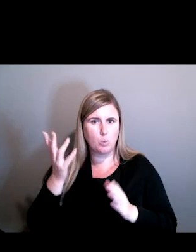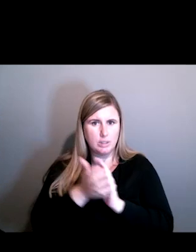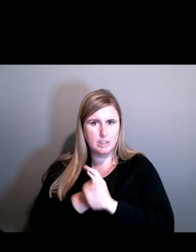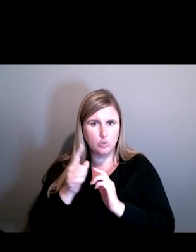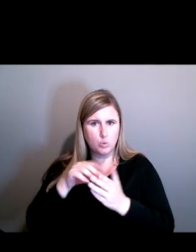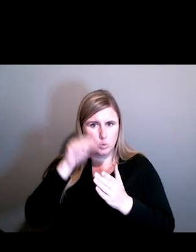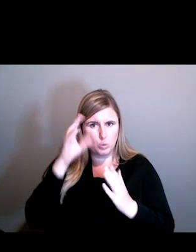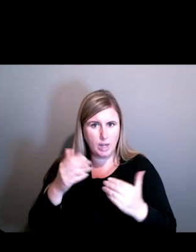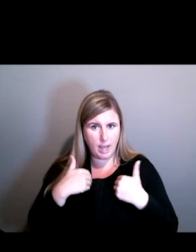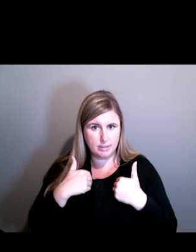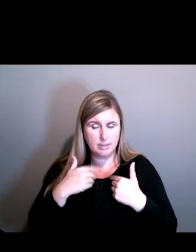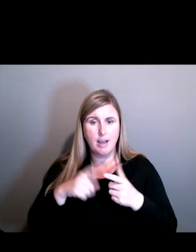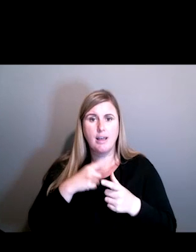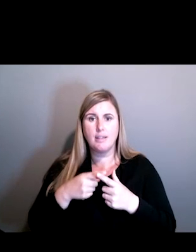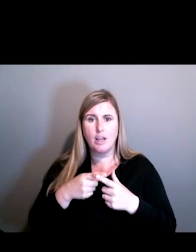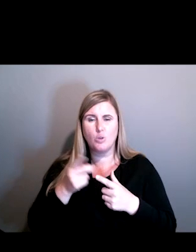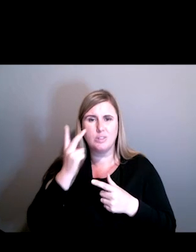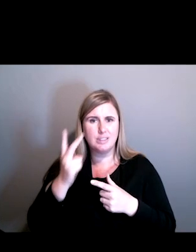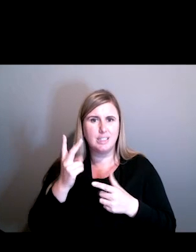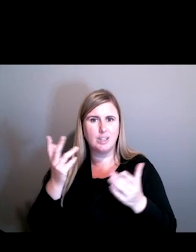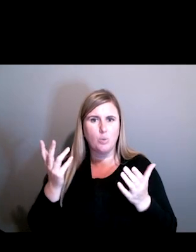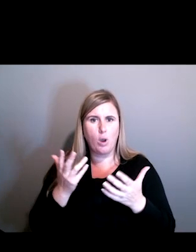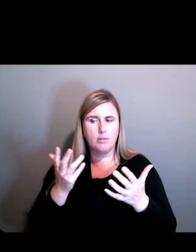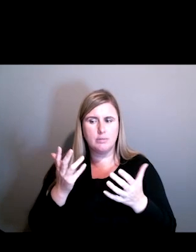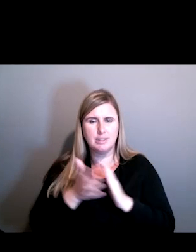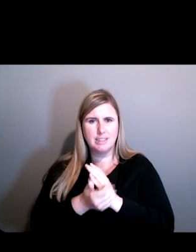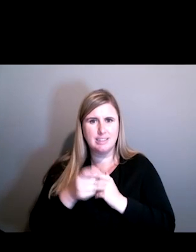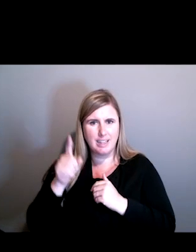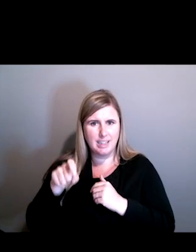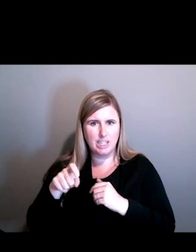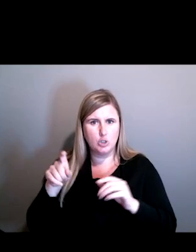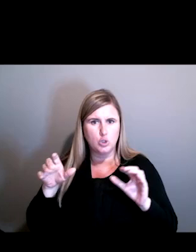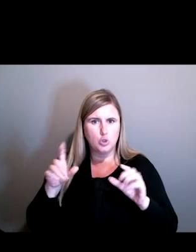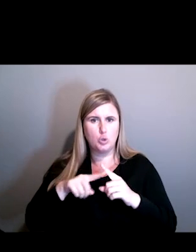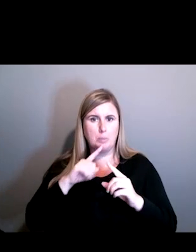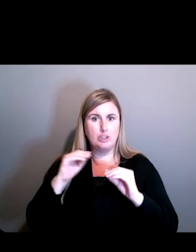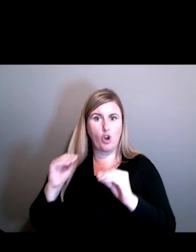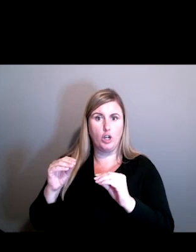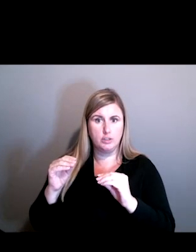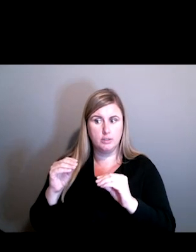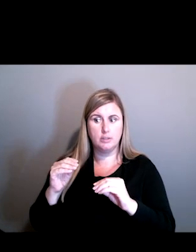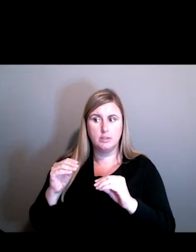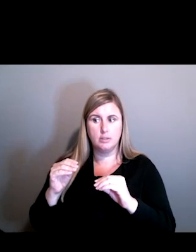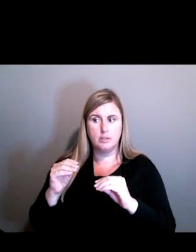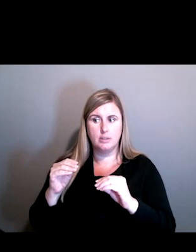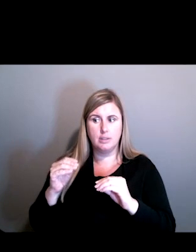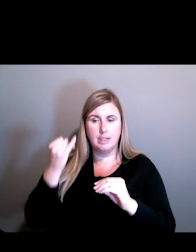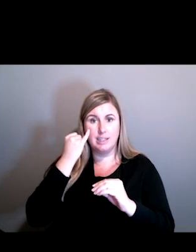assessment, you'll see what skills your student has, and then you'll see what skills they need to be